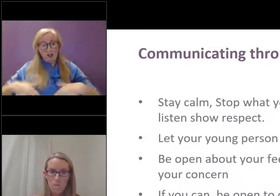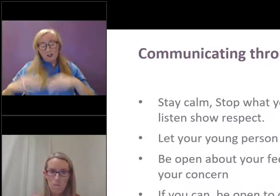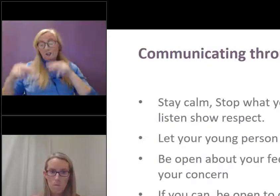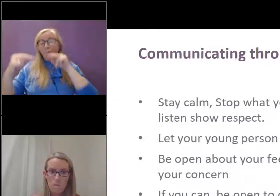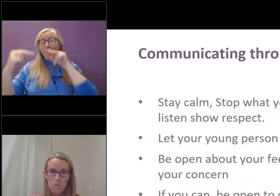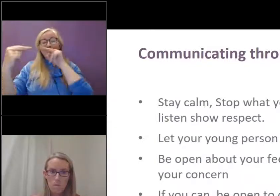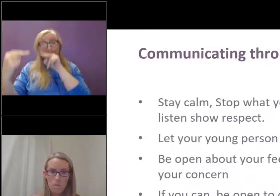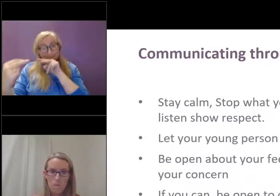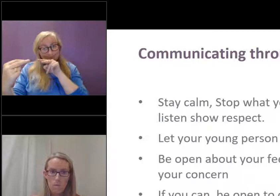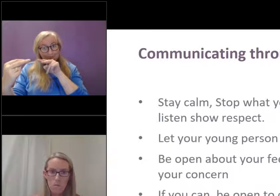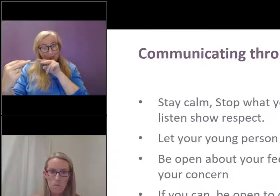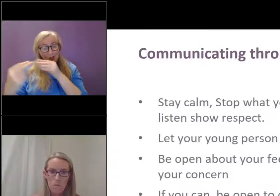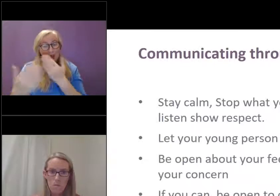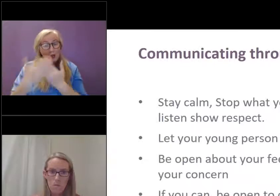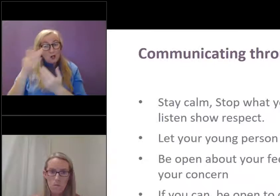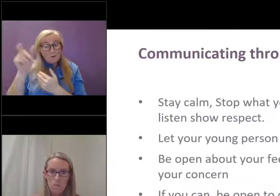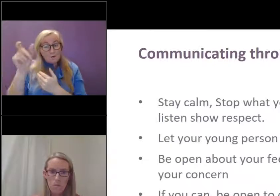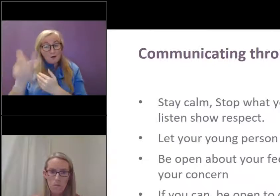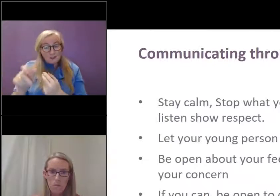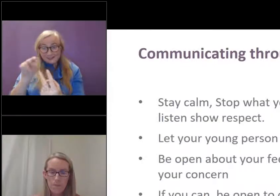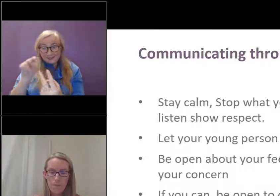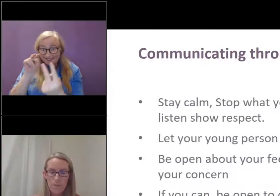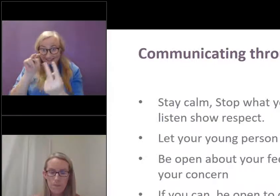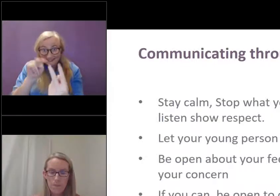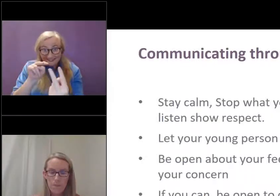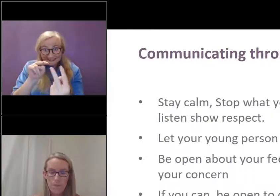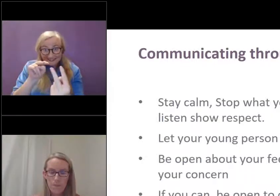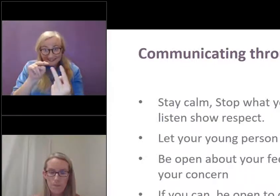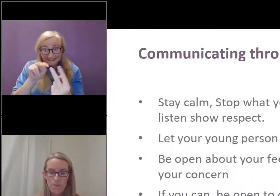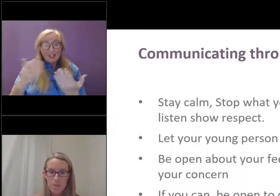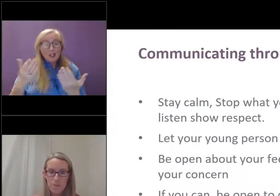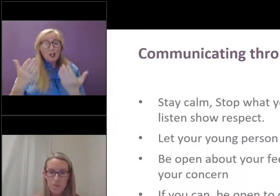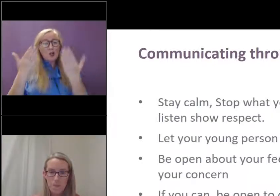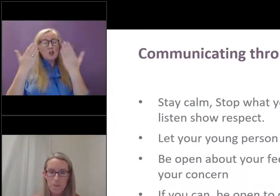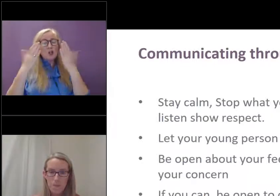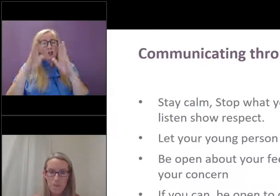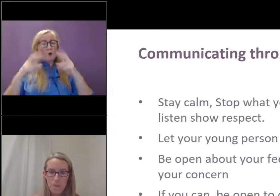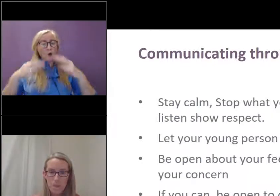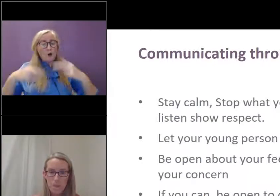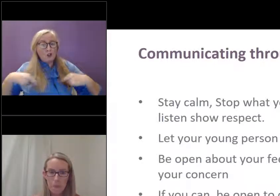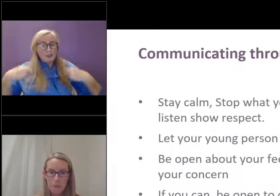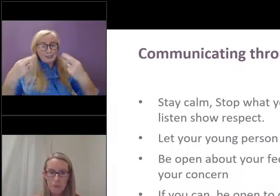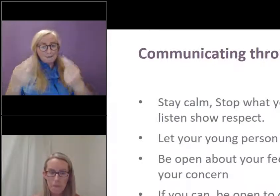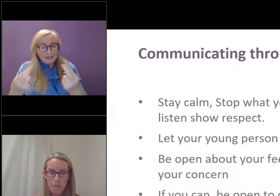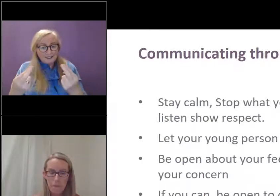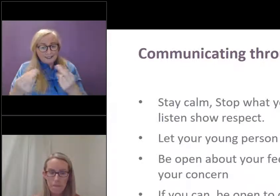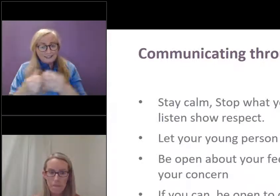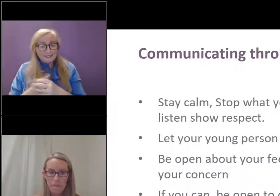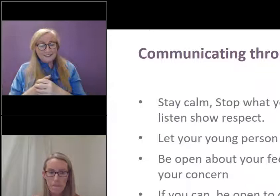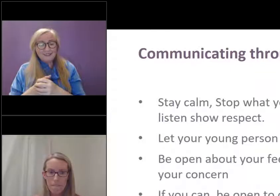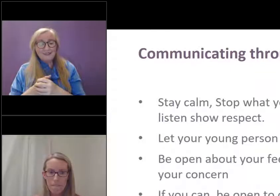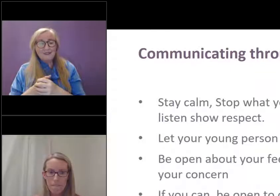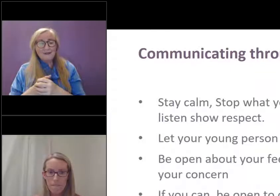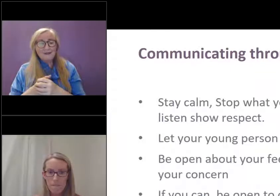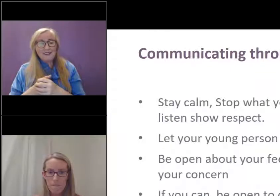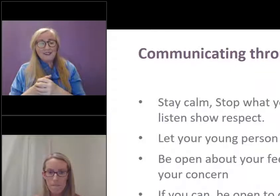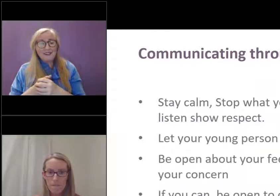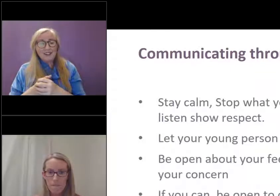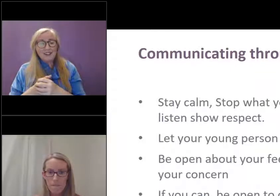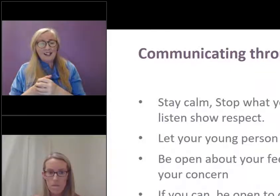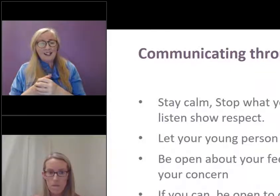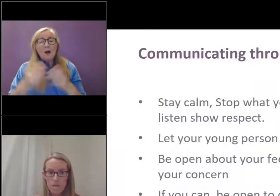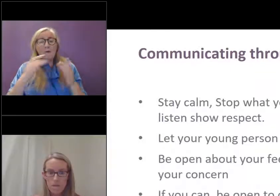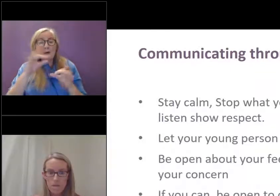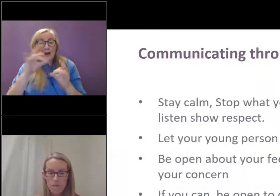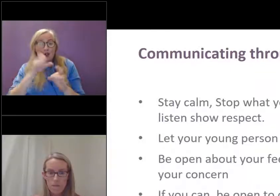young person, and listen and show respect. I suppose one of the pieces is seek to understand